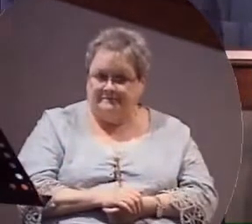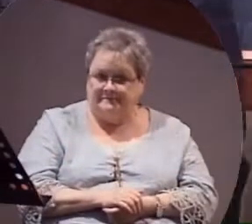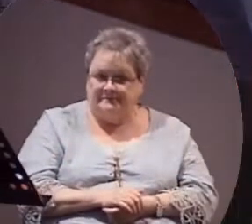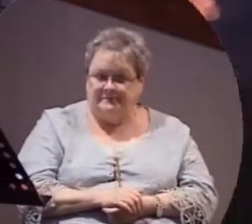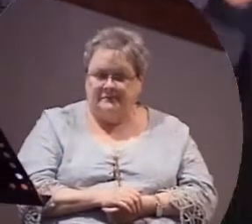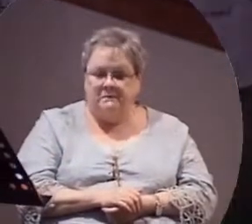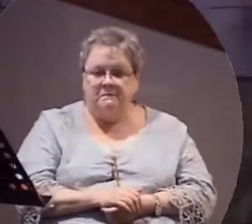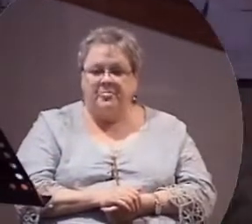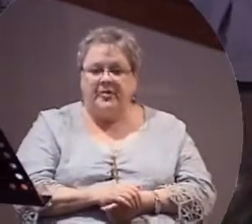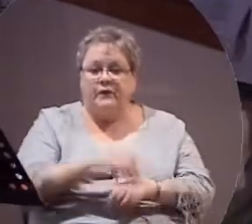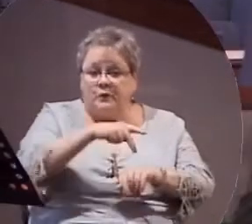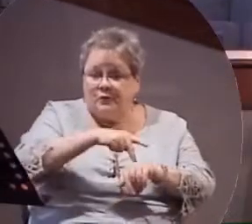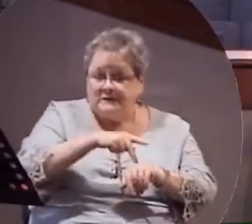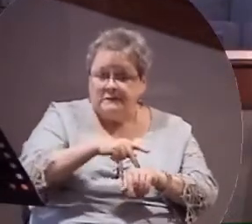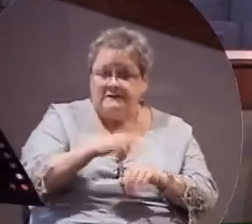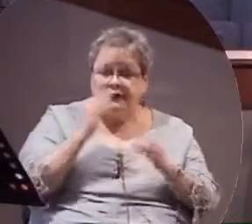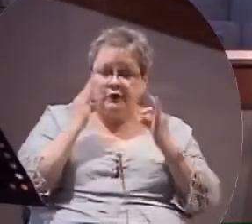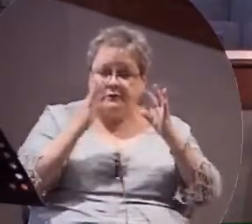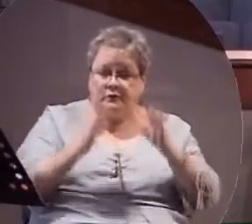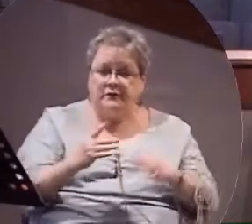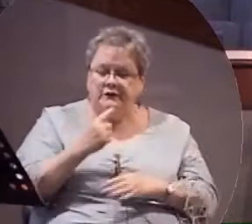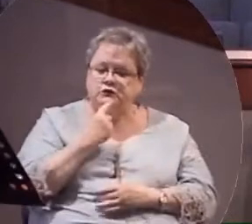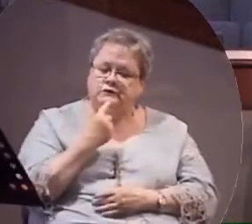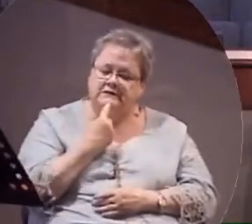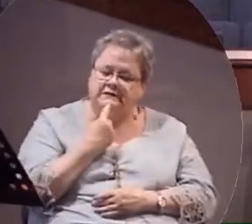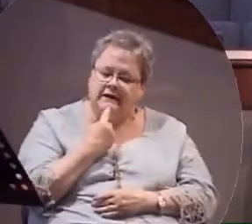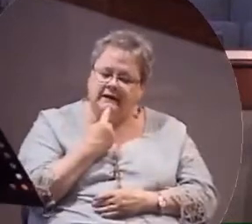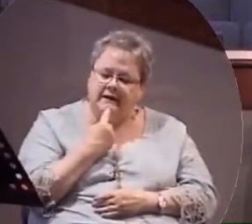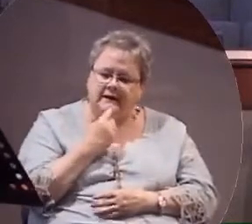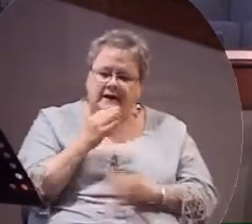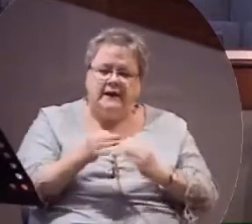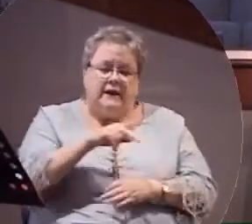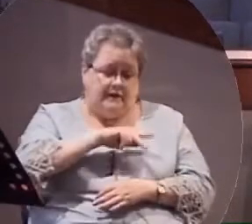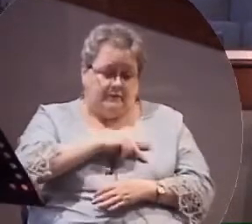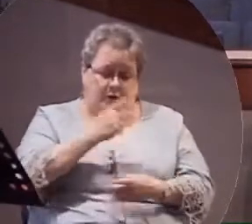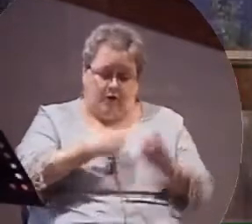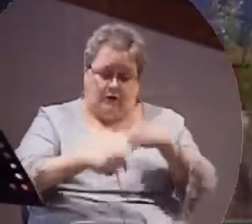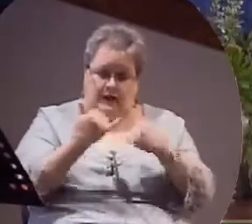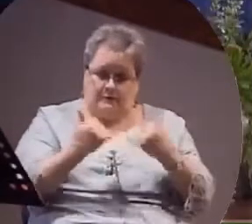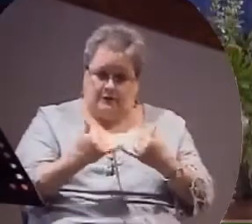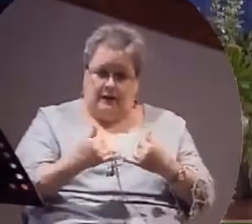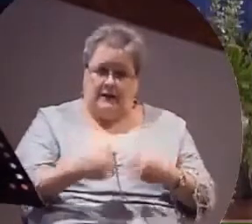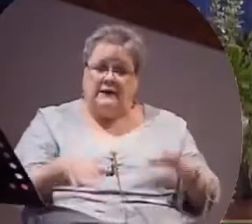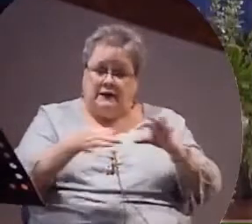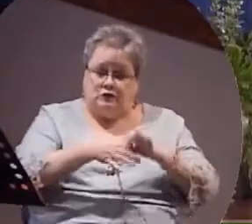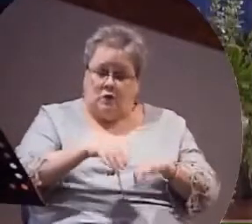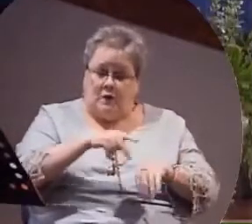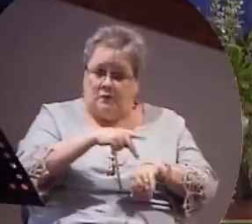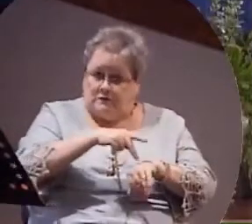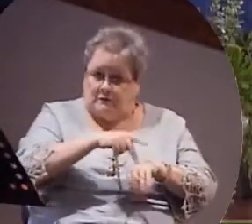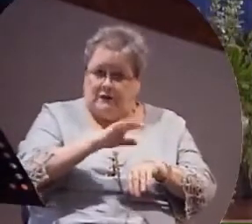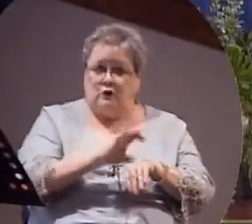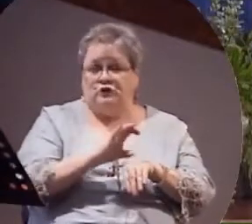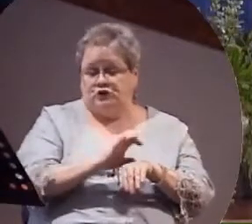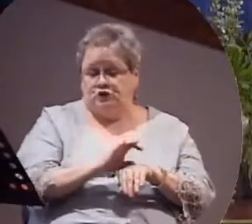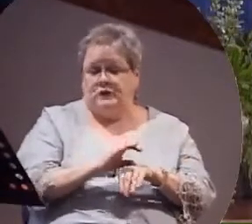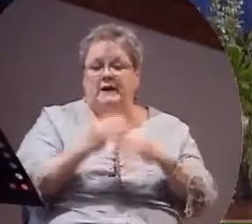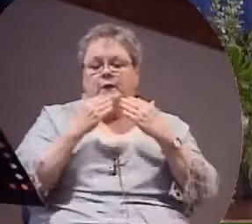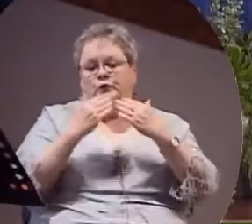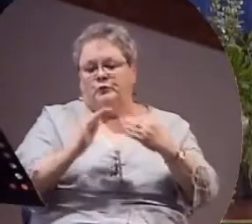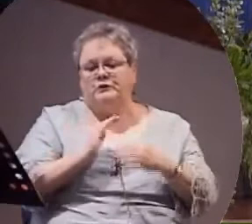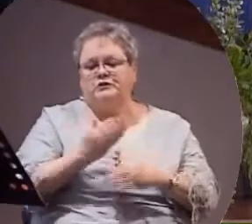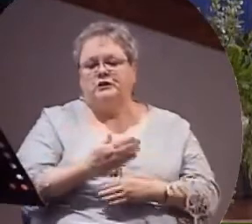Well, the old Presbyterian spoke up first. He said, well, I'd like to think that if Paul come back today, he'd join the Presbyterian church. He'd appreciate